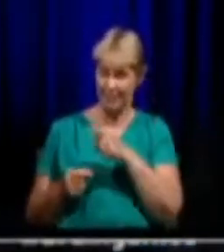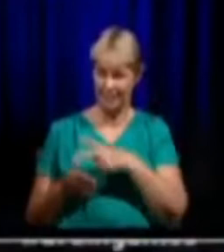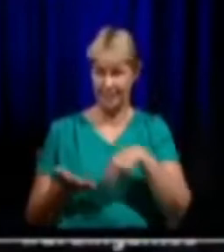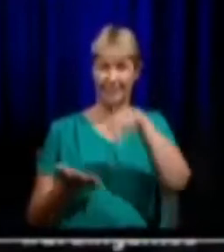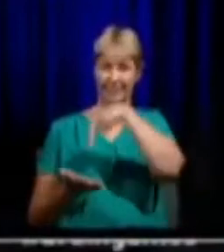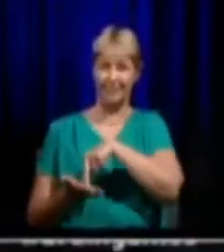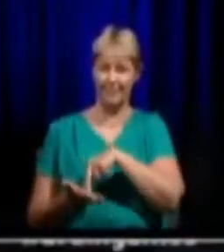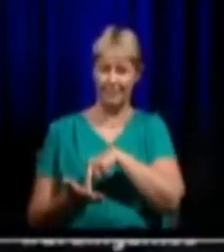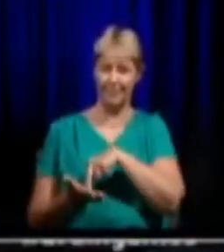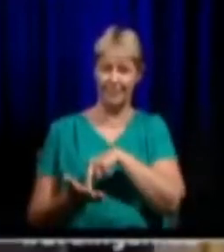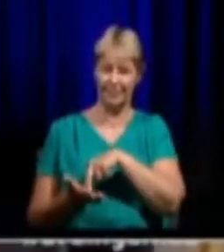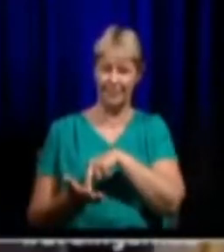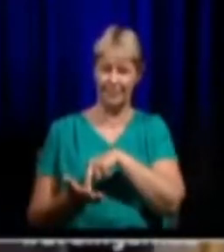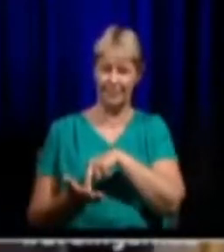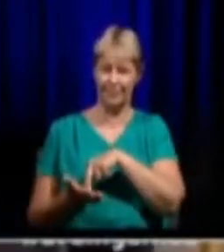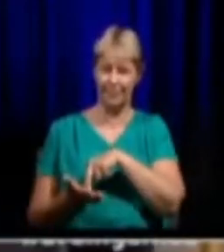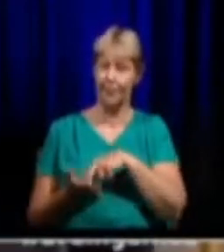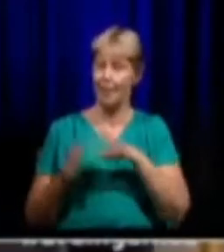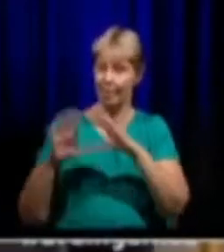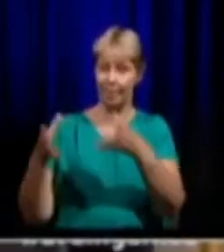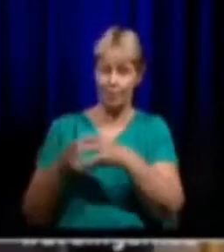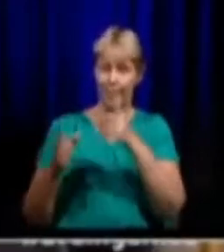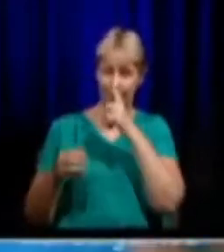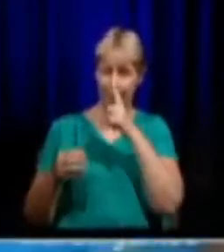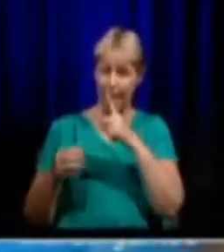But what happens if we take the group away?